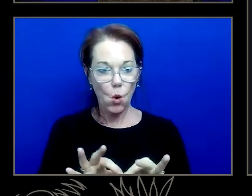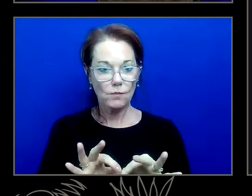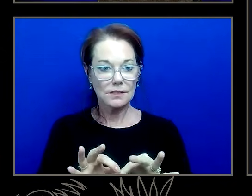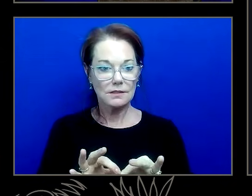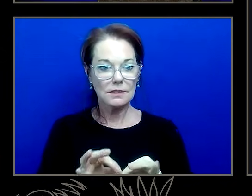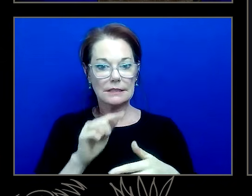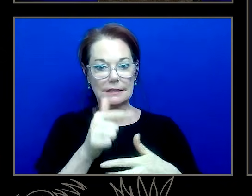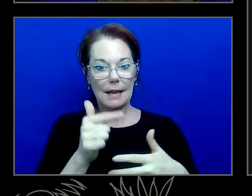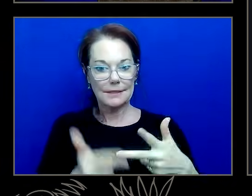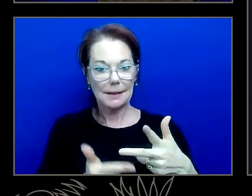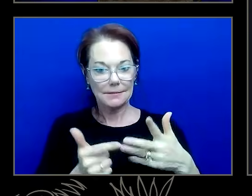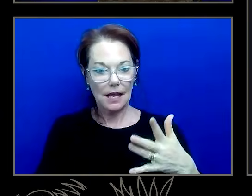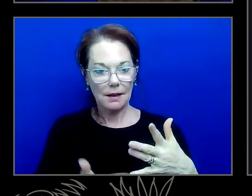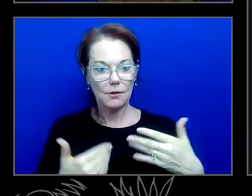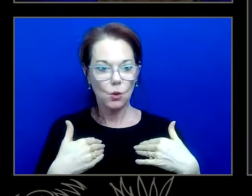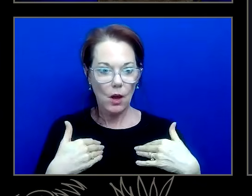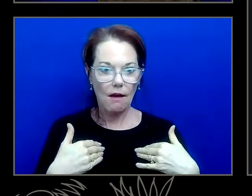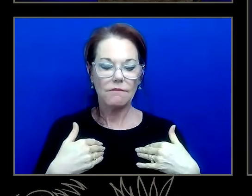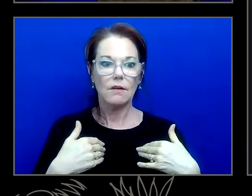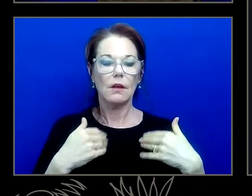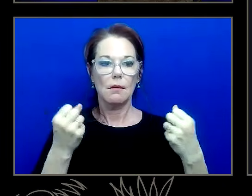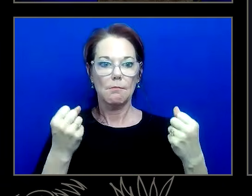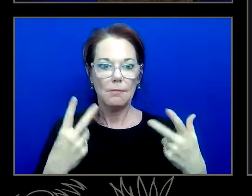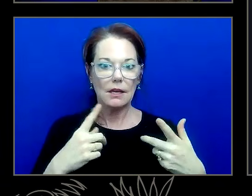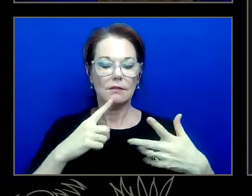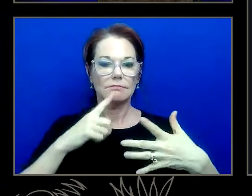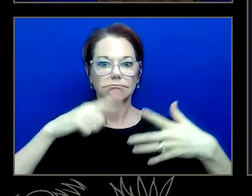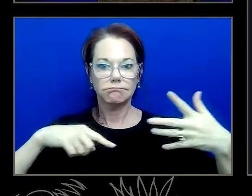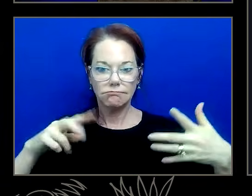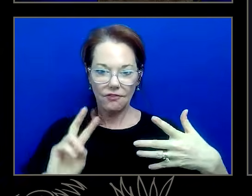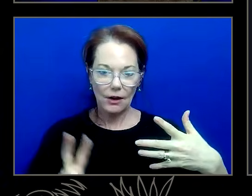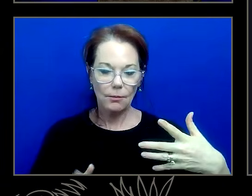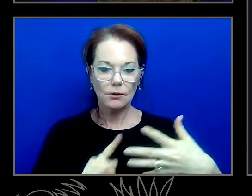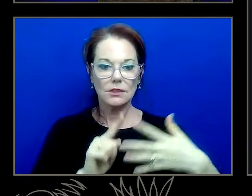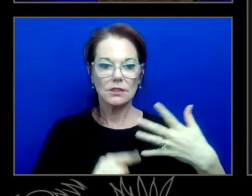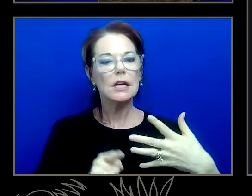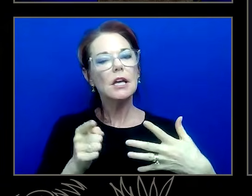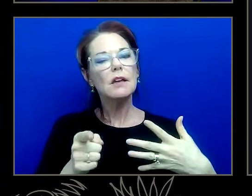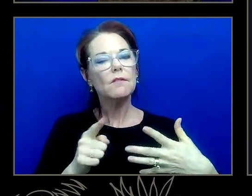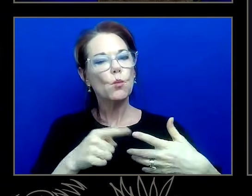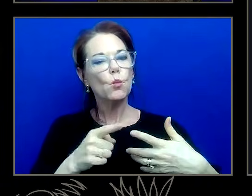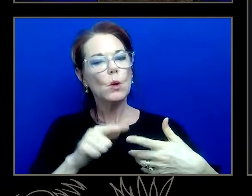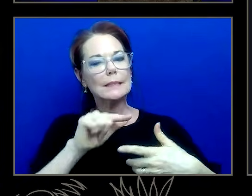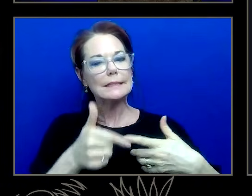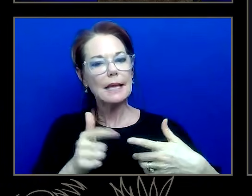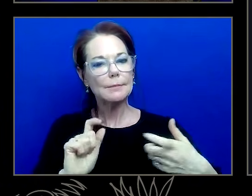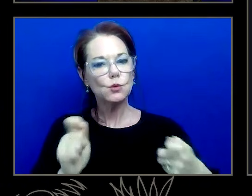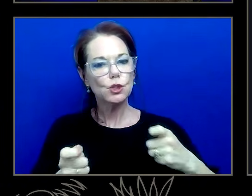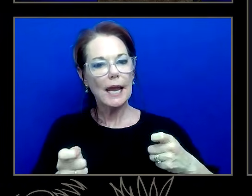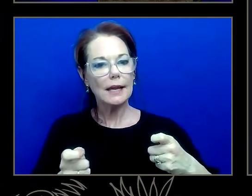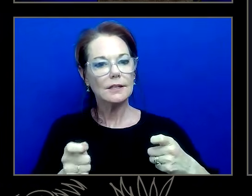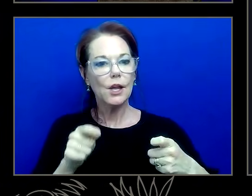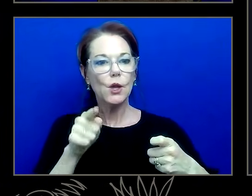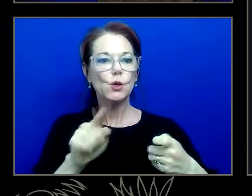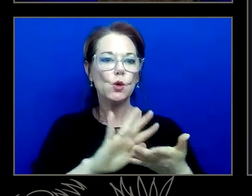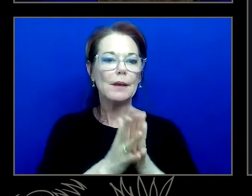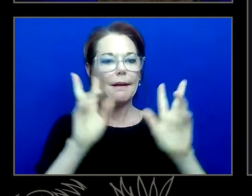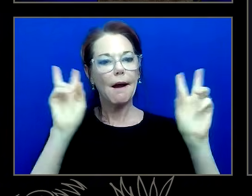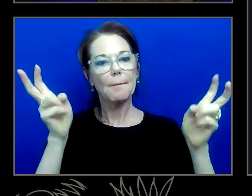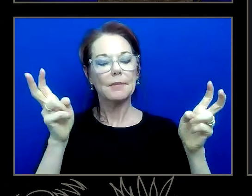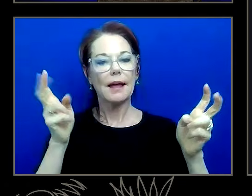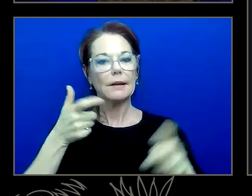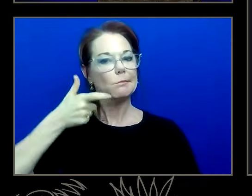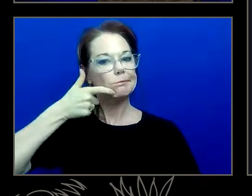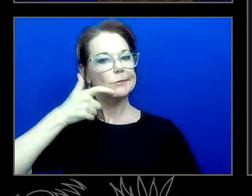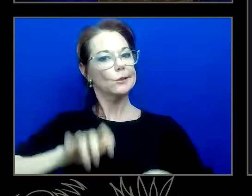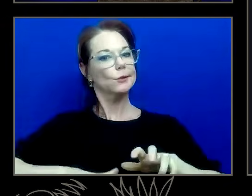all of these Boolean variables, and then in order to just change the step, you're basically like a switchboard operator. You're setting some